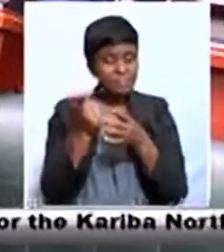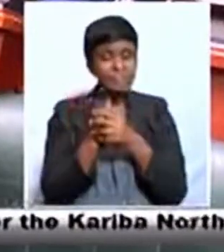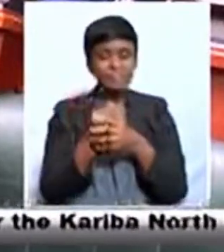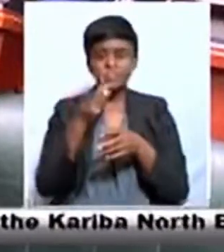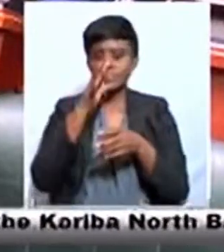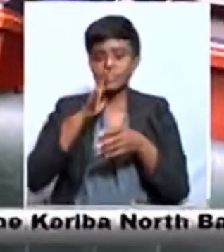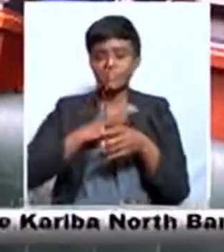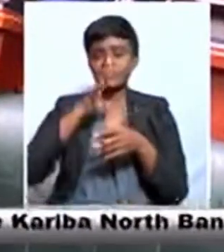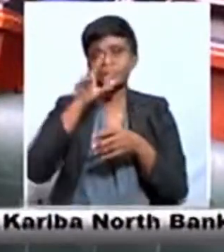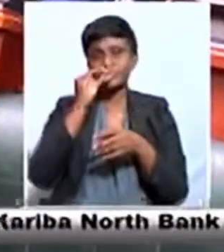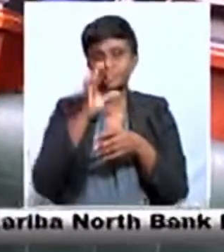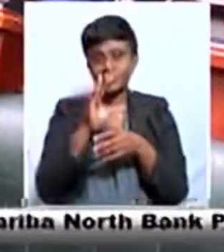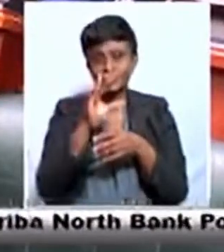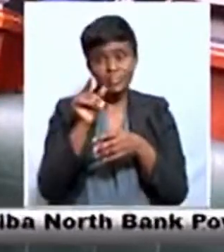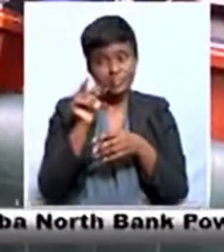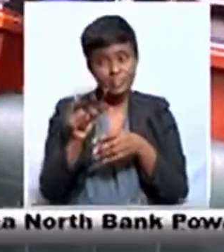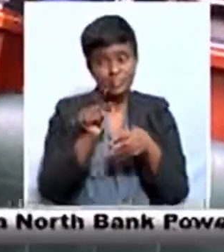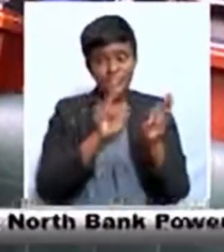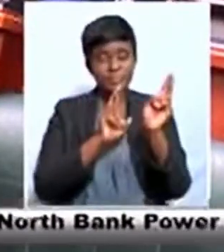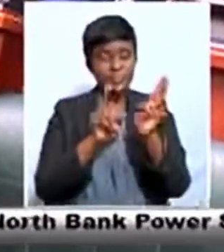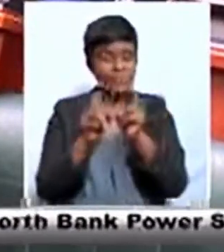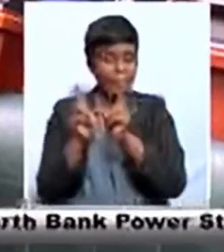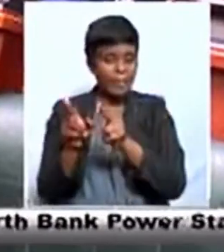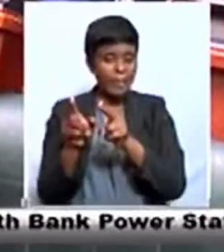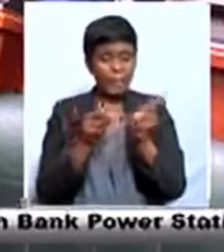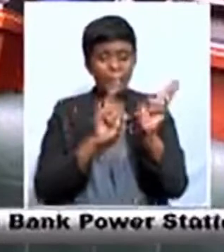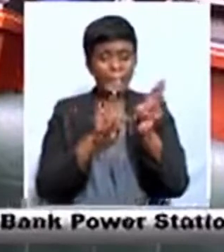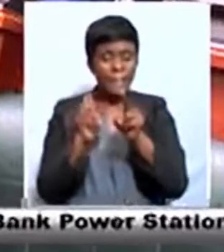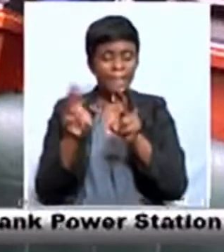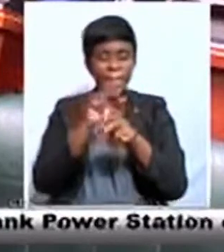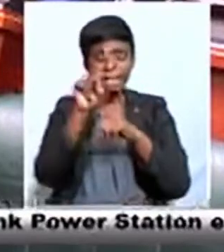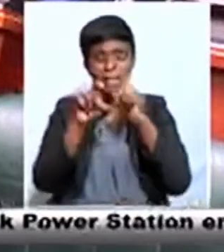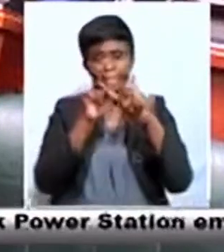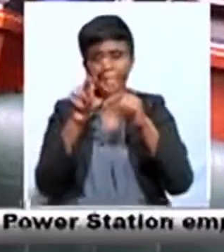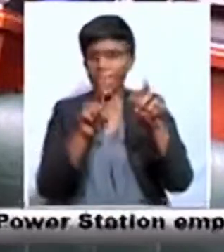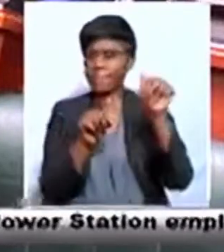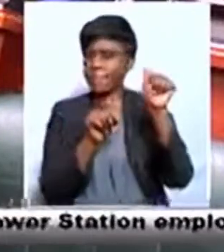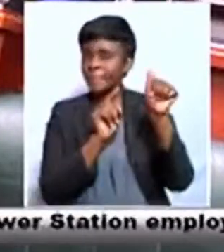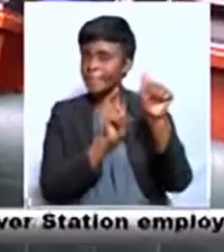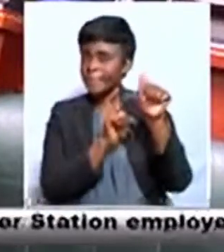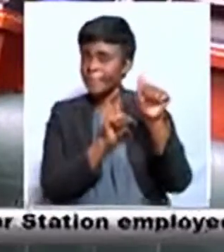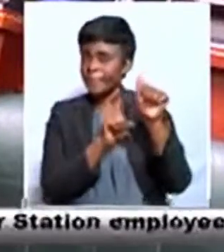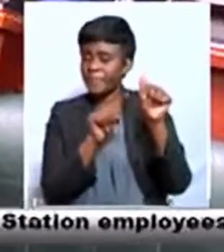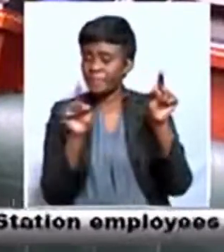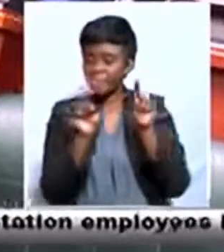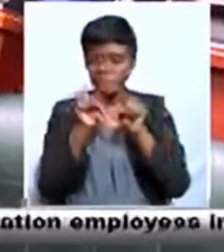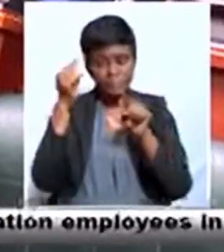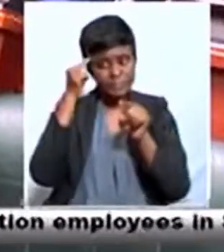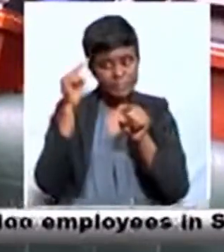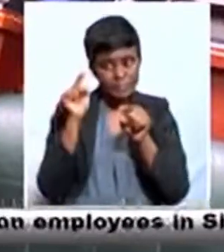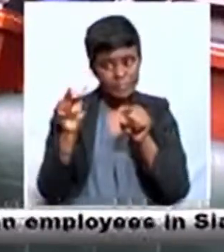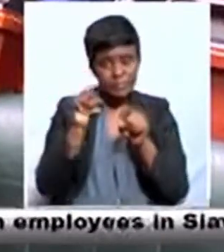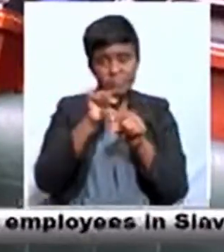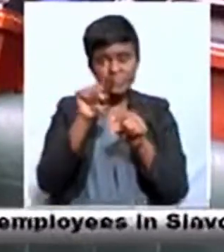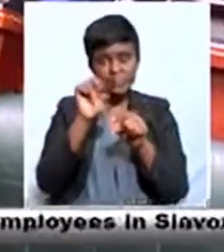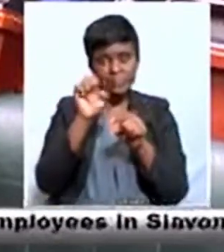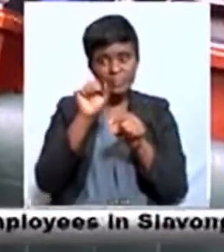Madam Speaker, the answer to question A is as follows. The government through ZESCO